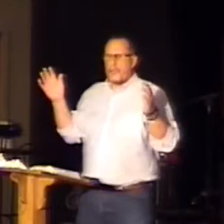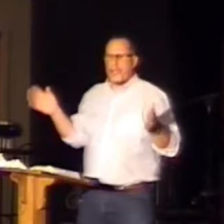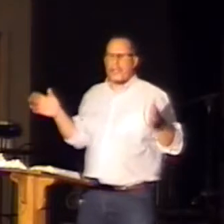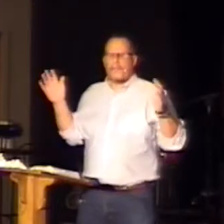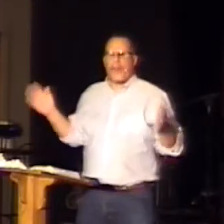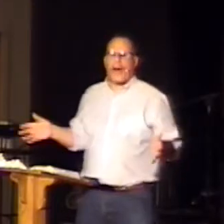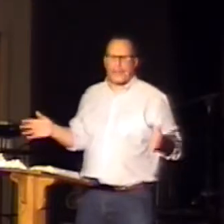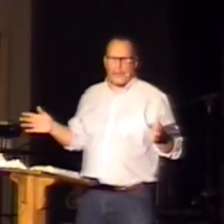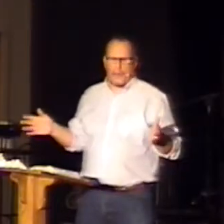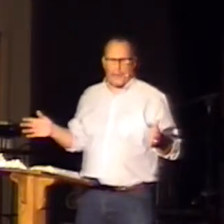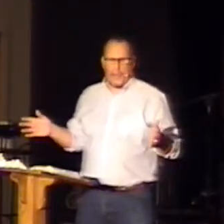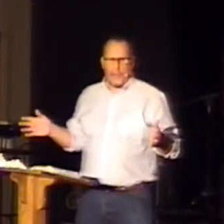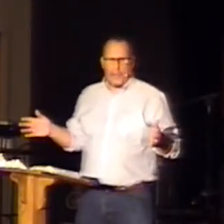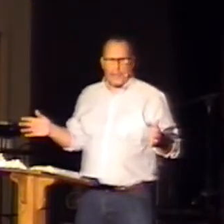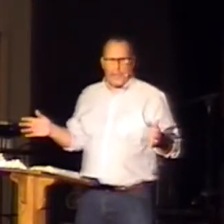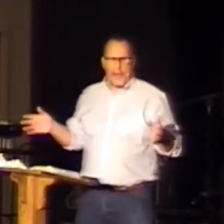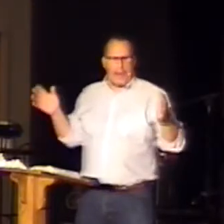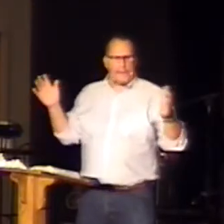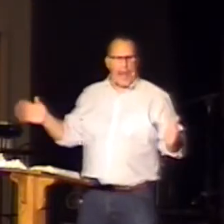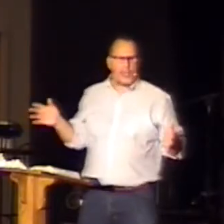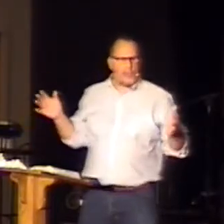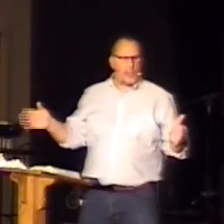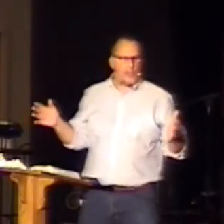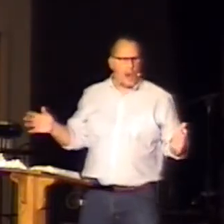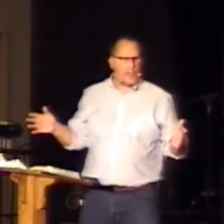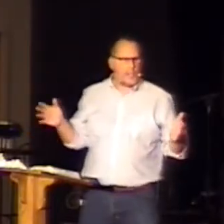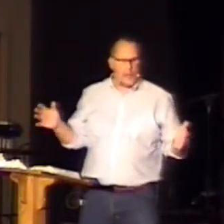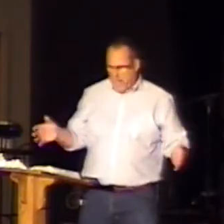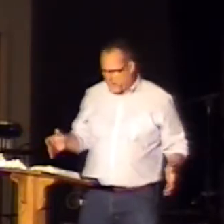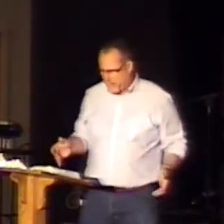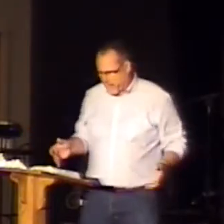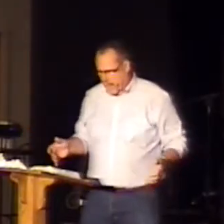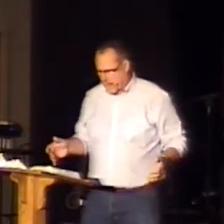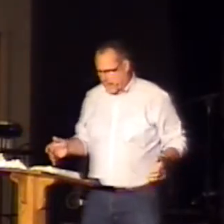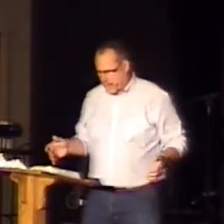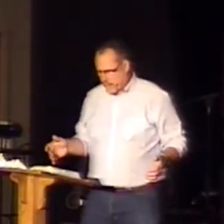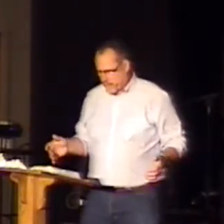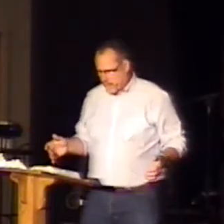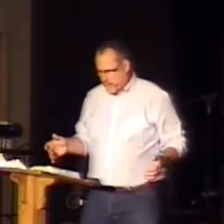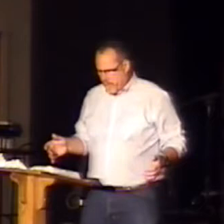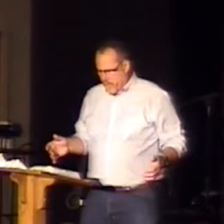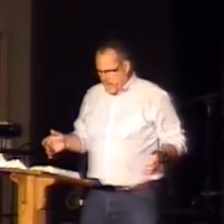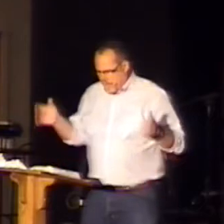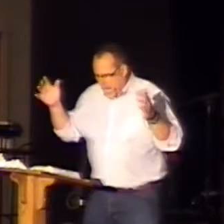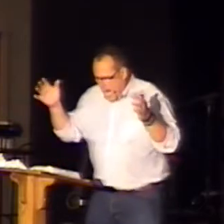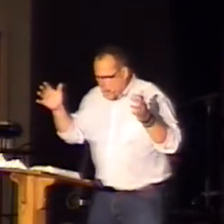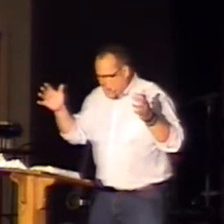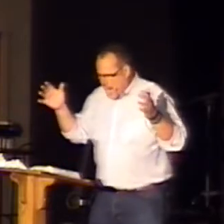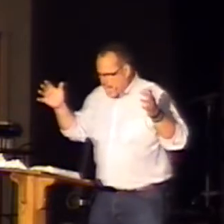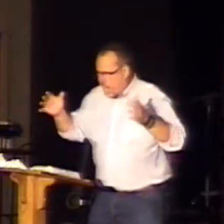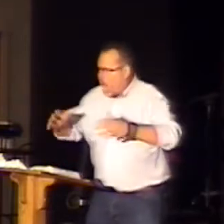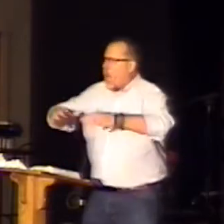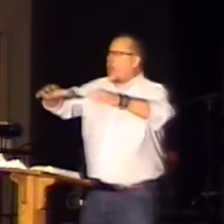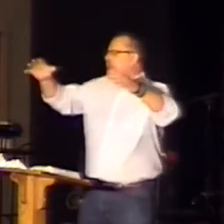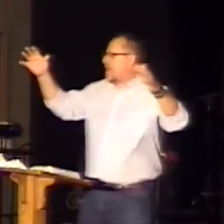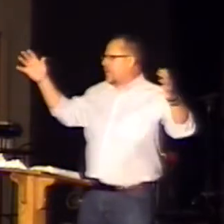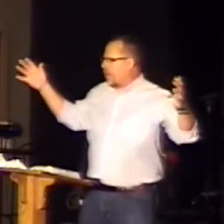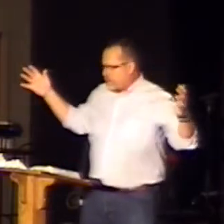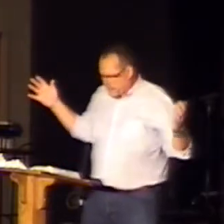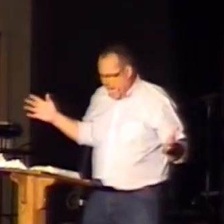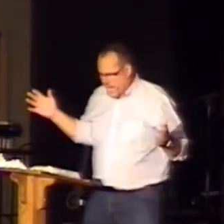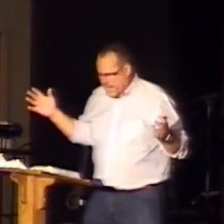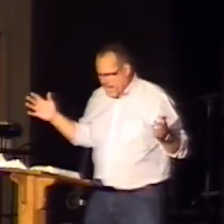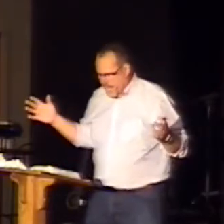don't see the value and how valuable you are to your Heavenly Father. that God created all this